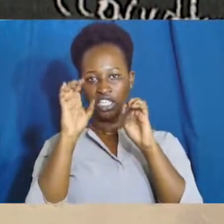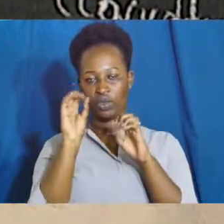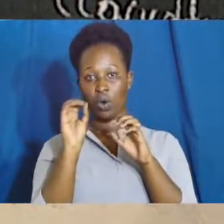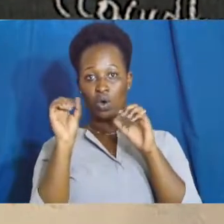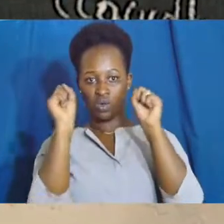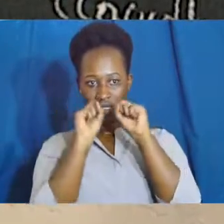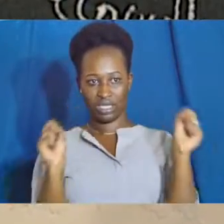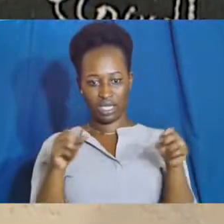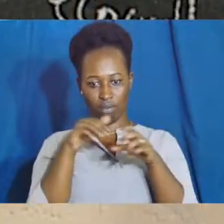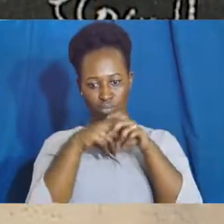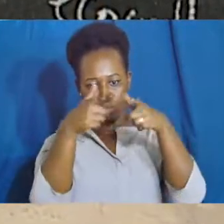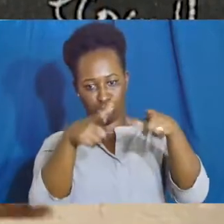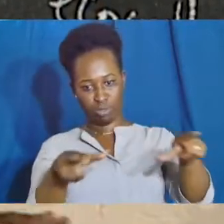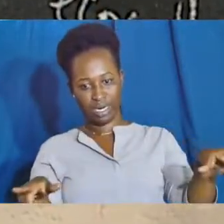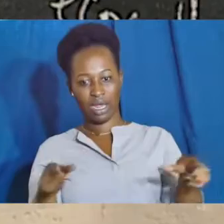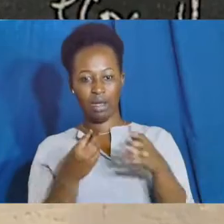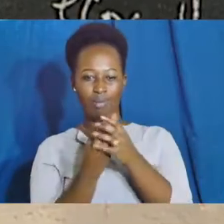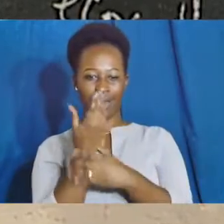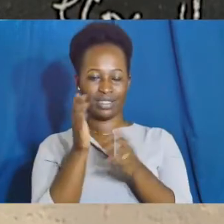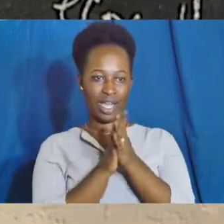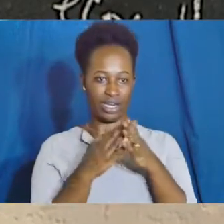land, plants and animals on land.